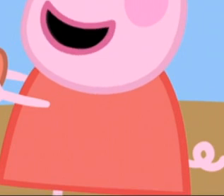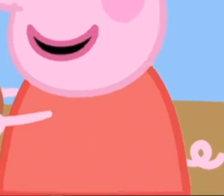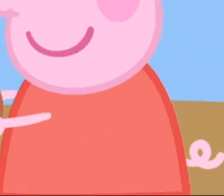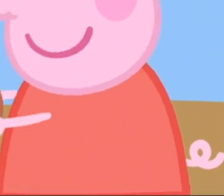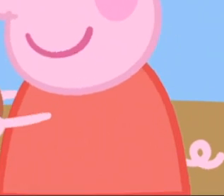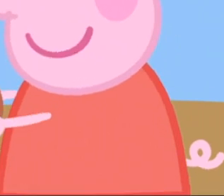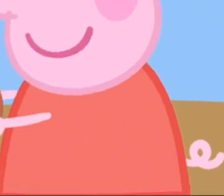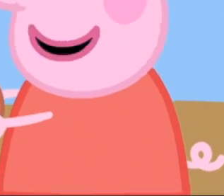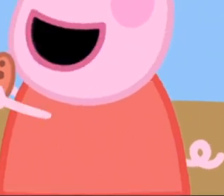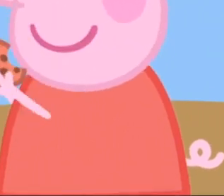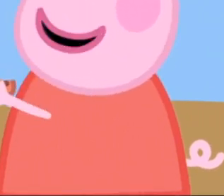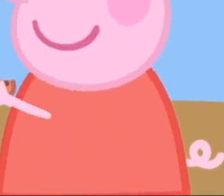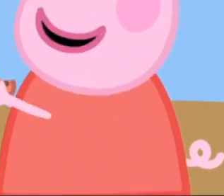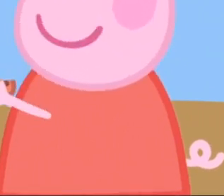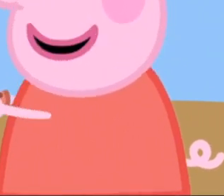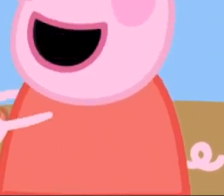Grandpa.